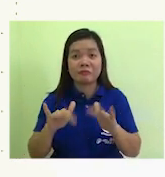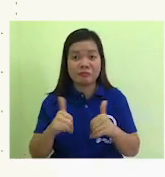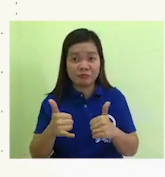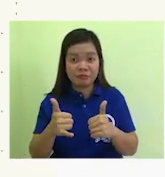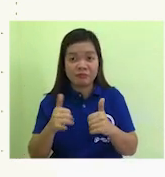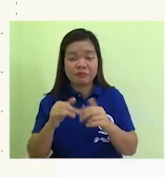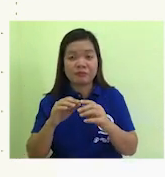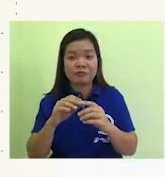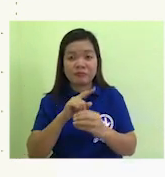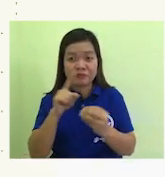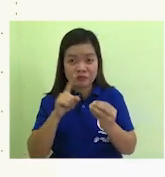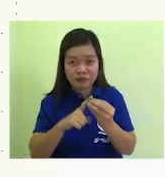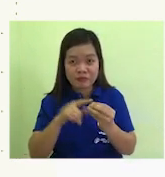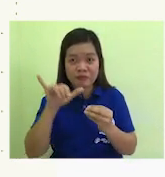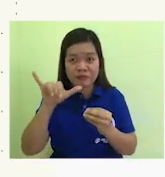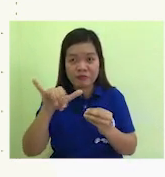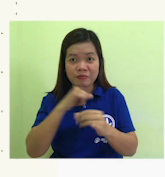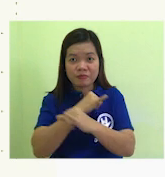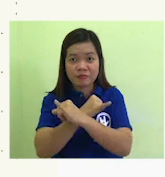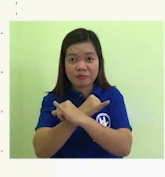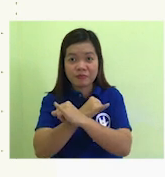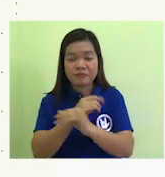How about the y-intercept?